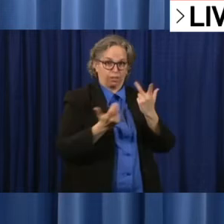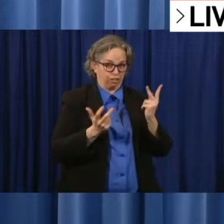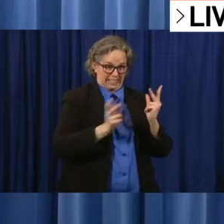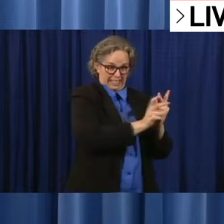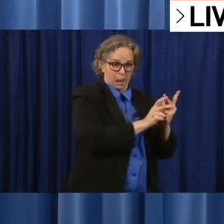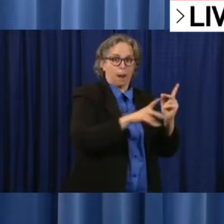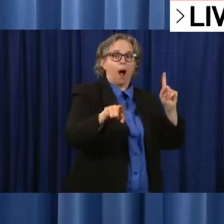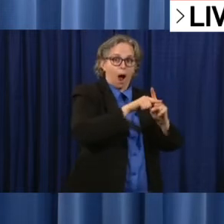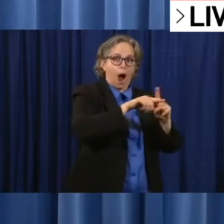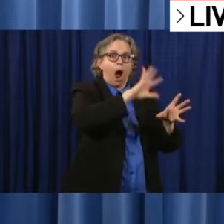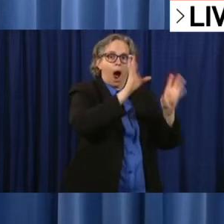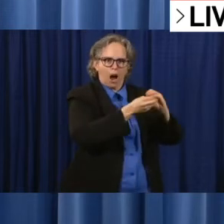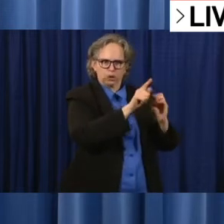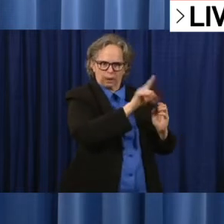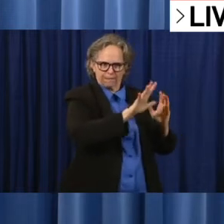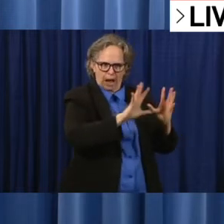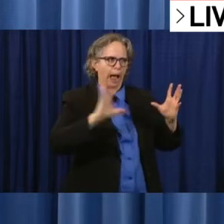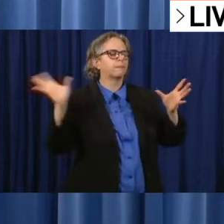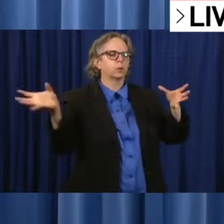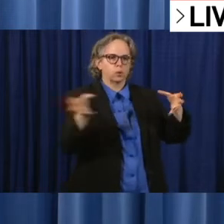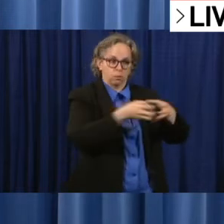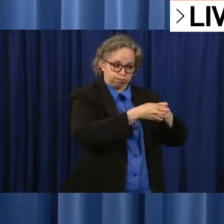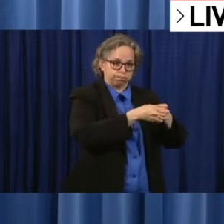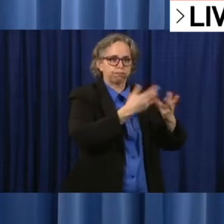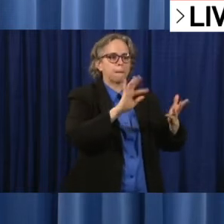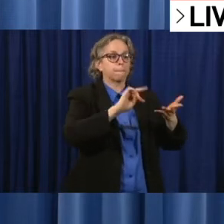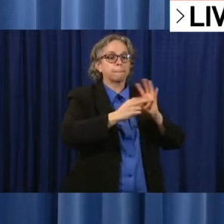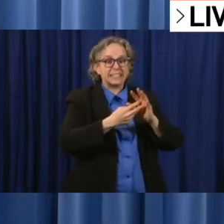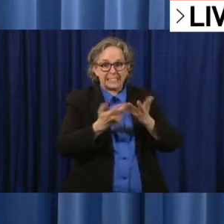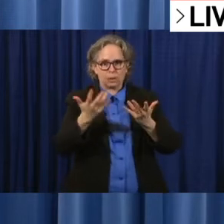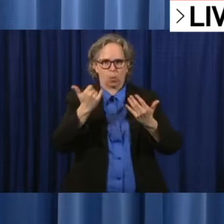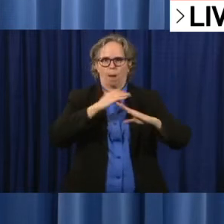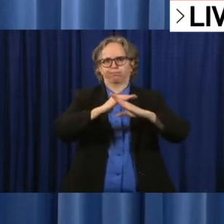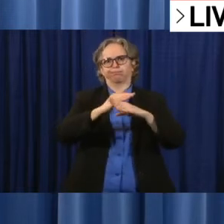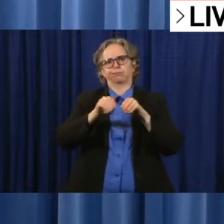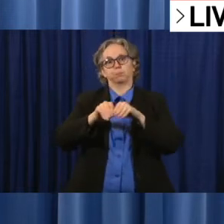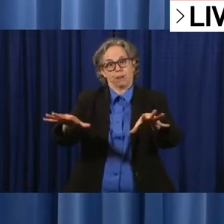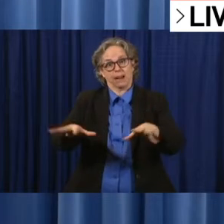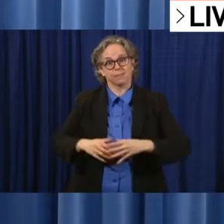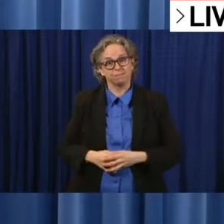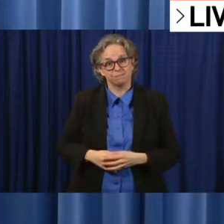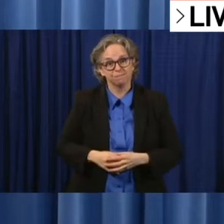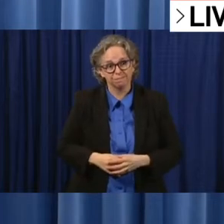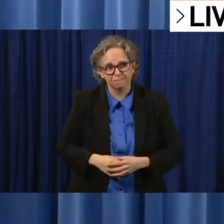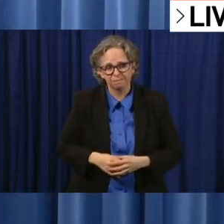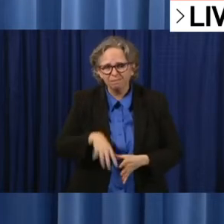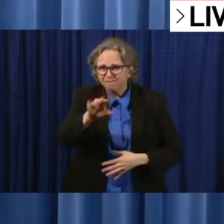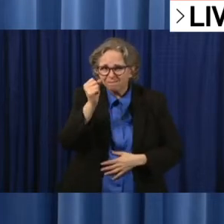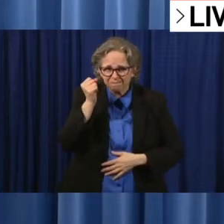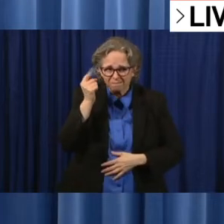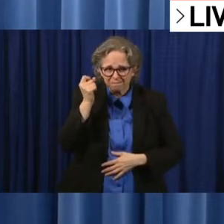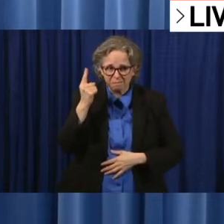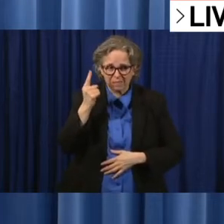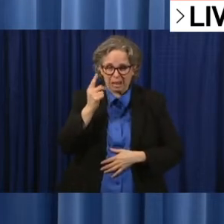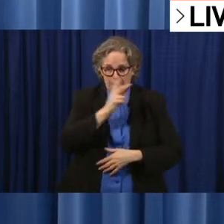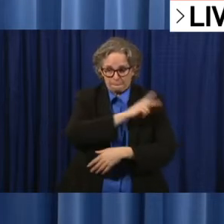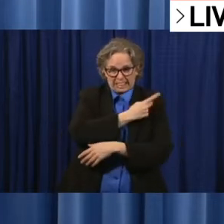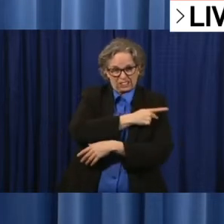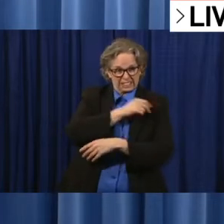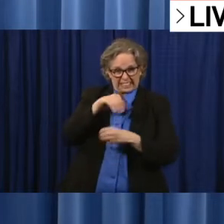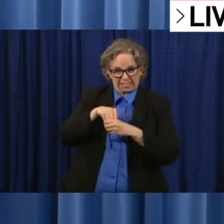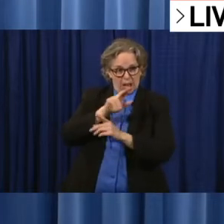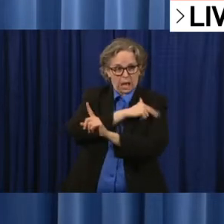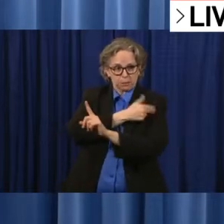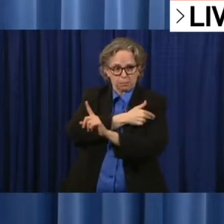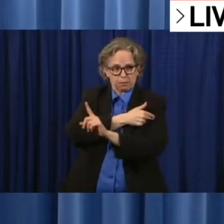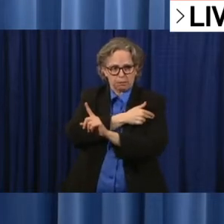of COVID-19. All patients in the hospital are screened multiple times a day, and staff members are